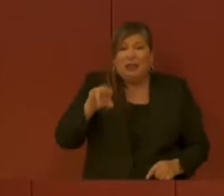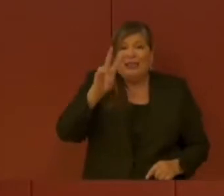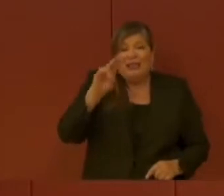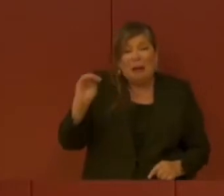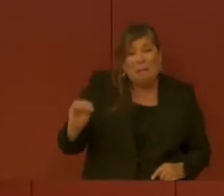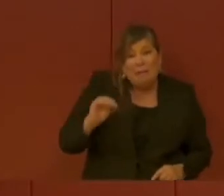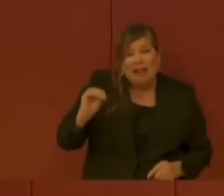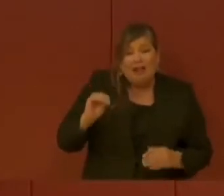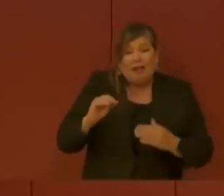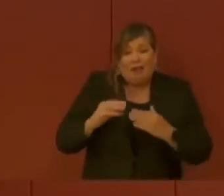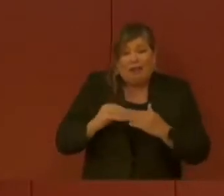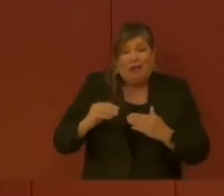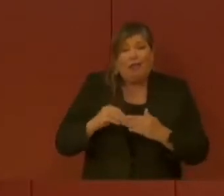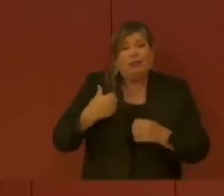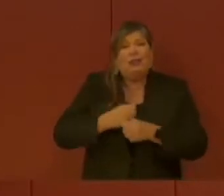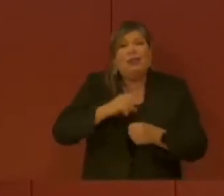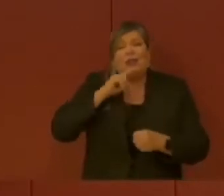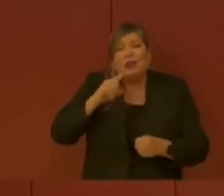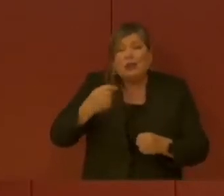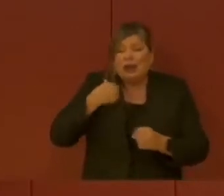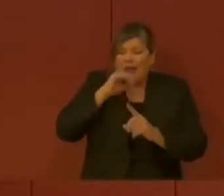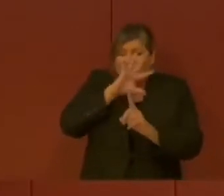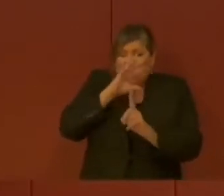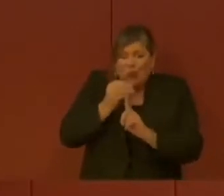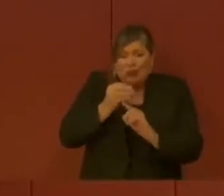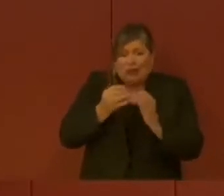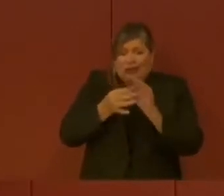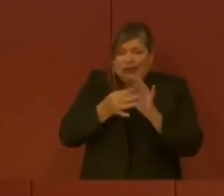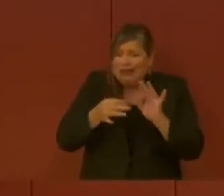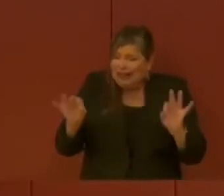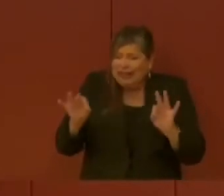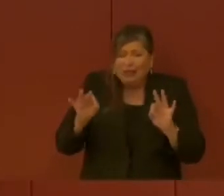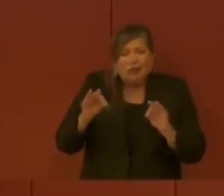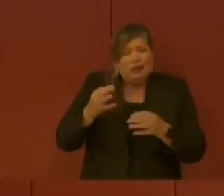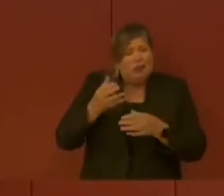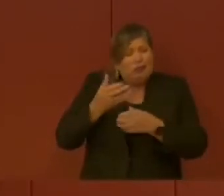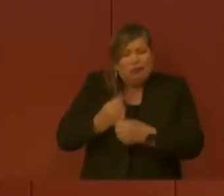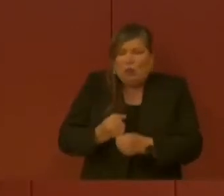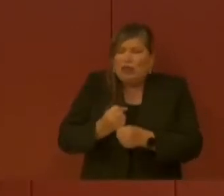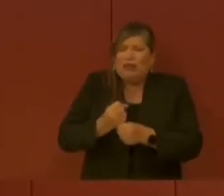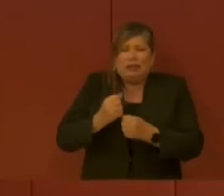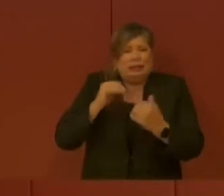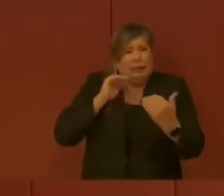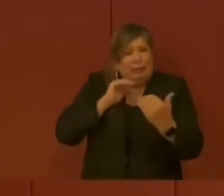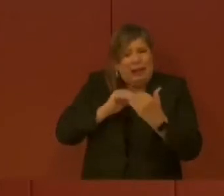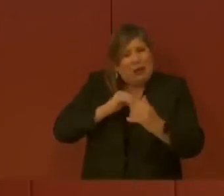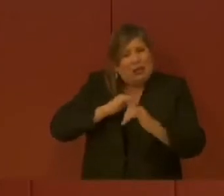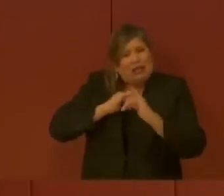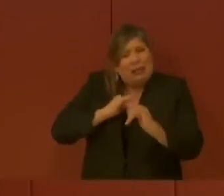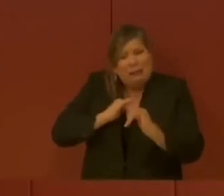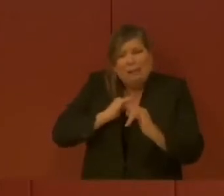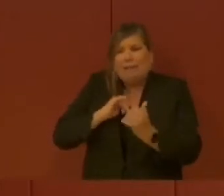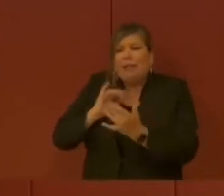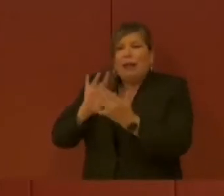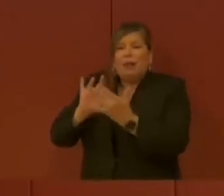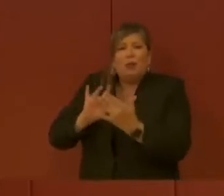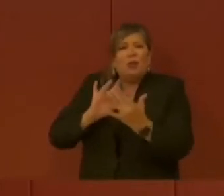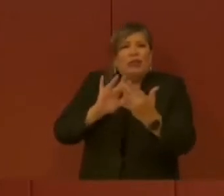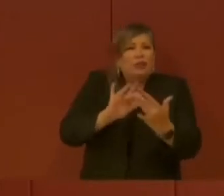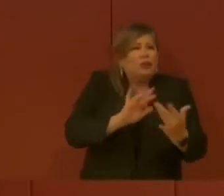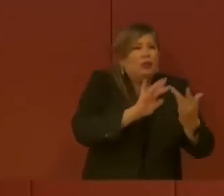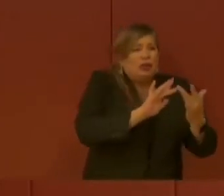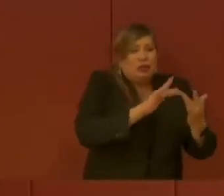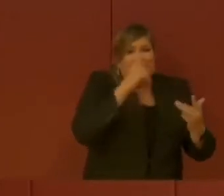to do in-language, culturally competent, trusted messenger, peer-to-peer outreach for communities that